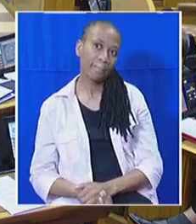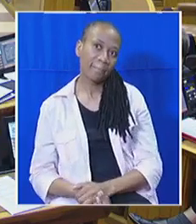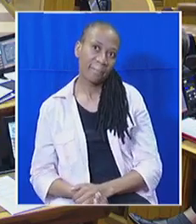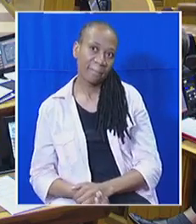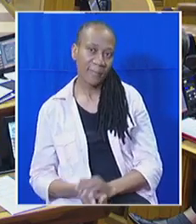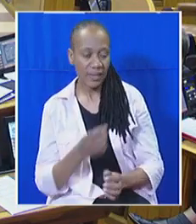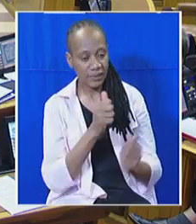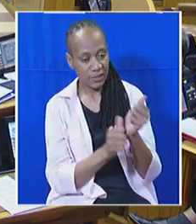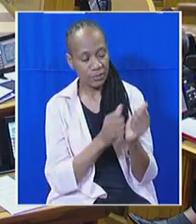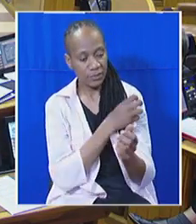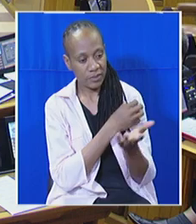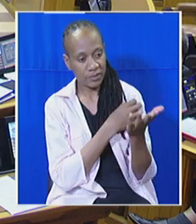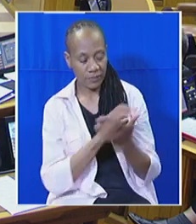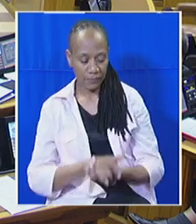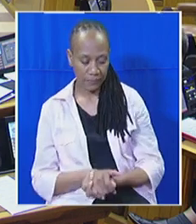Honorable Deputy Minister,